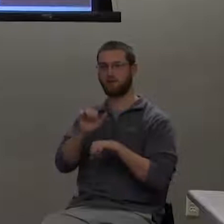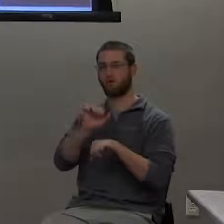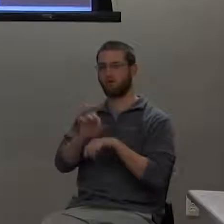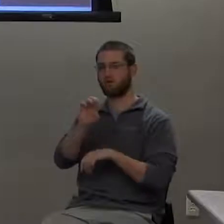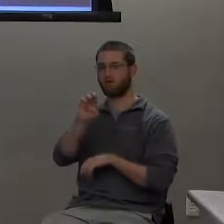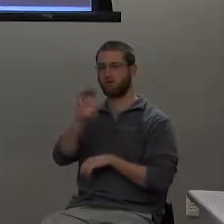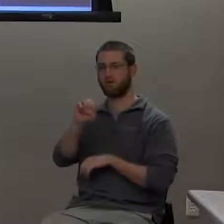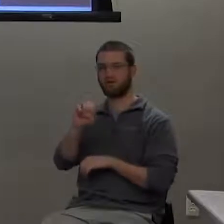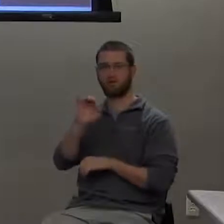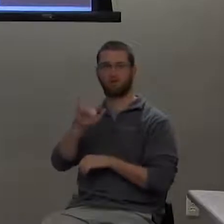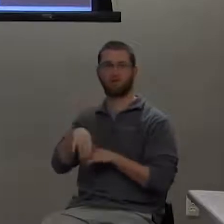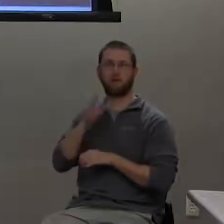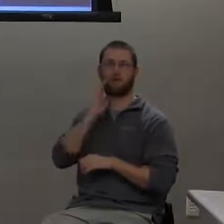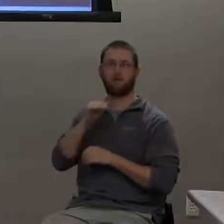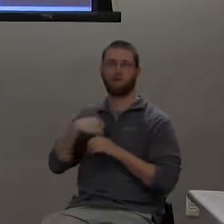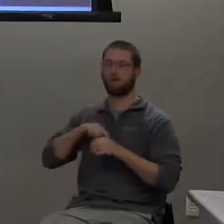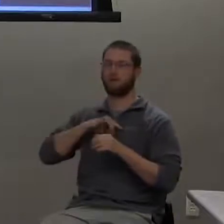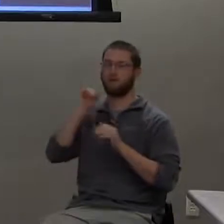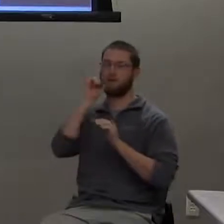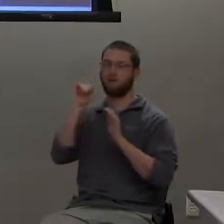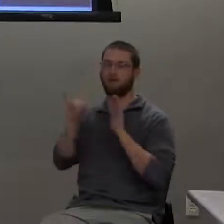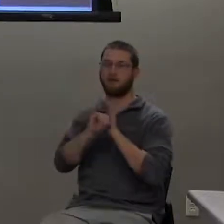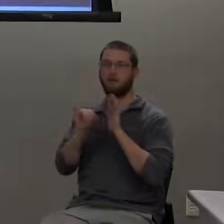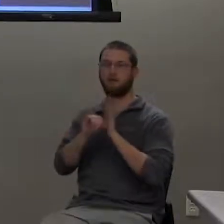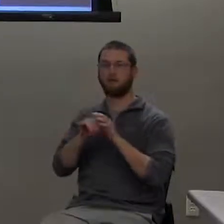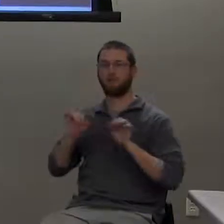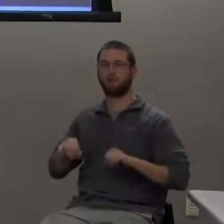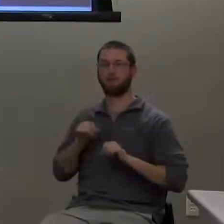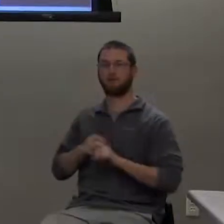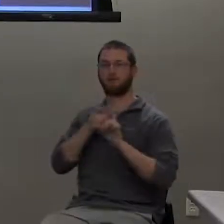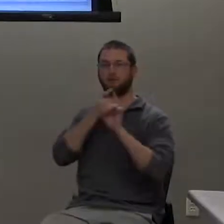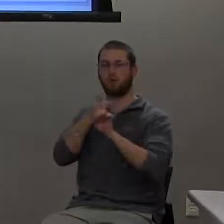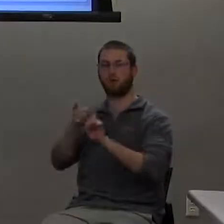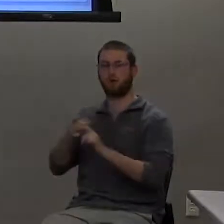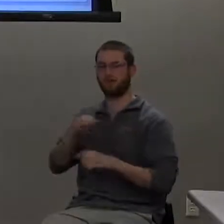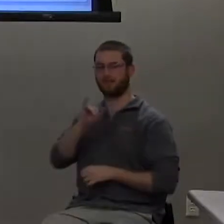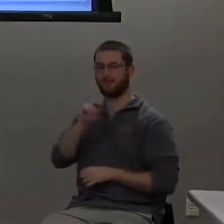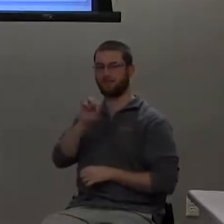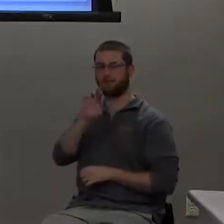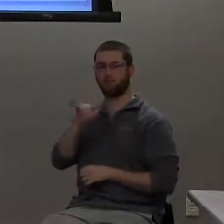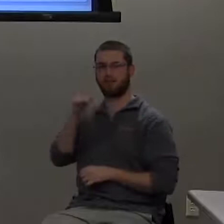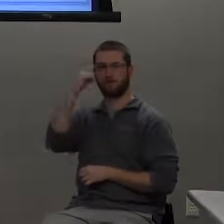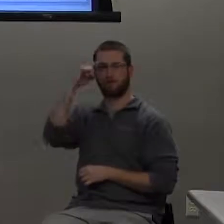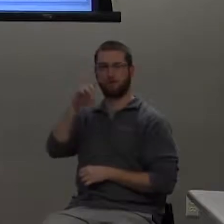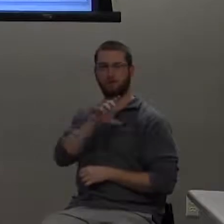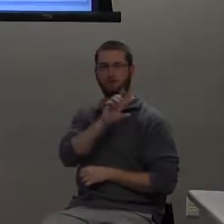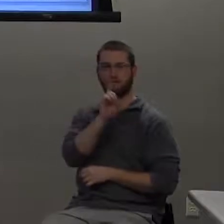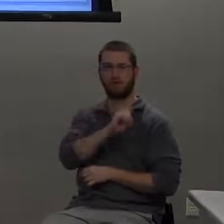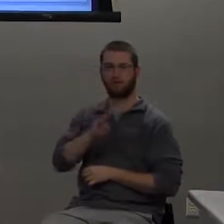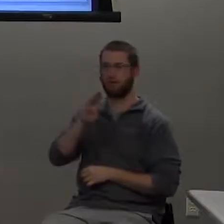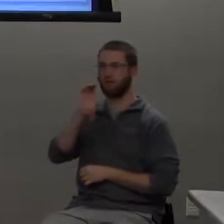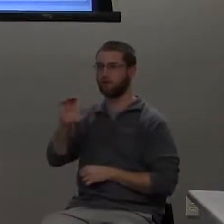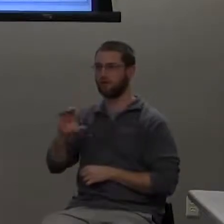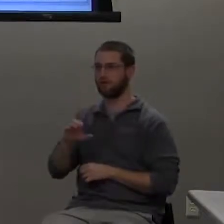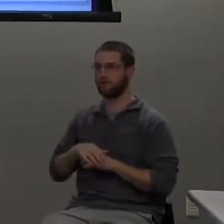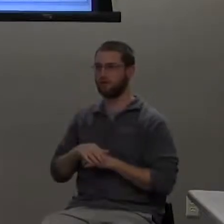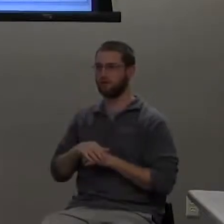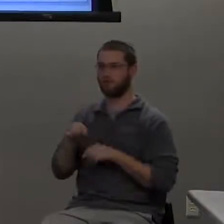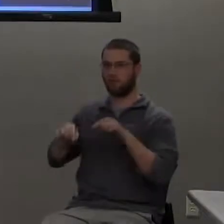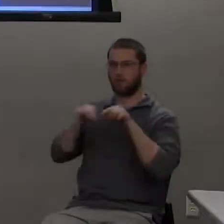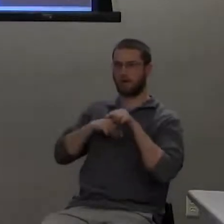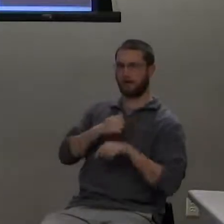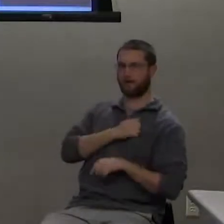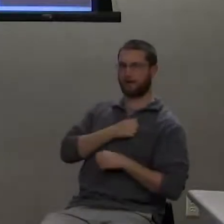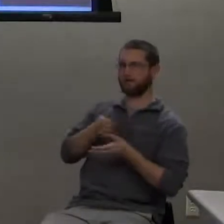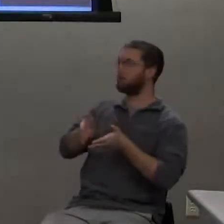And then it's going to be what we identified as potential target industries for Danville Boyle County. So I start. Let's go back to slide. Yes,